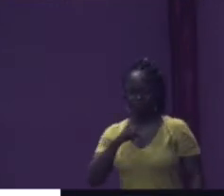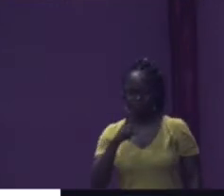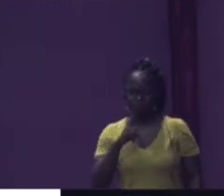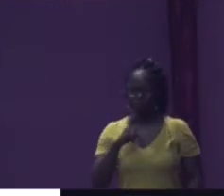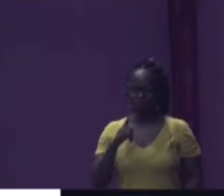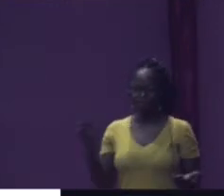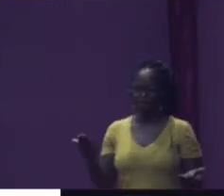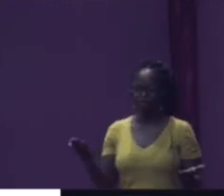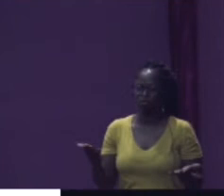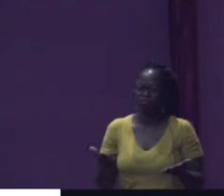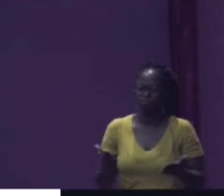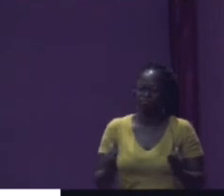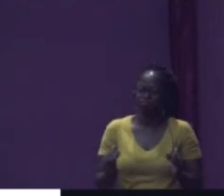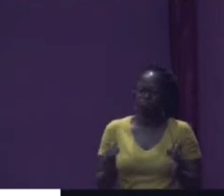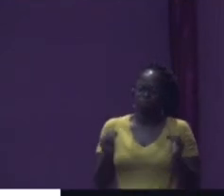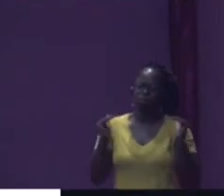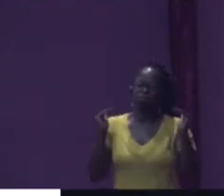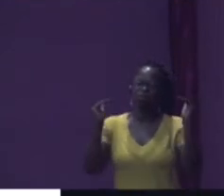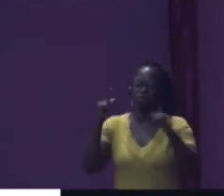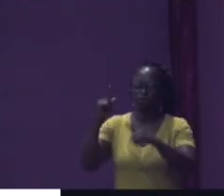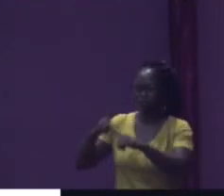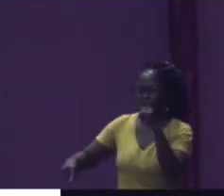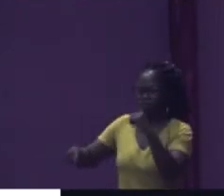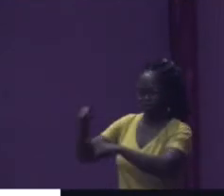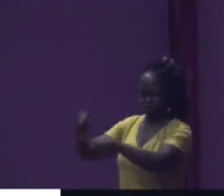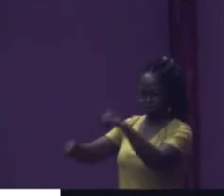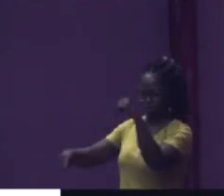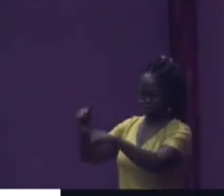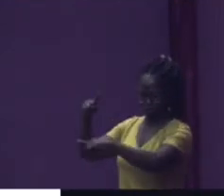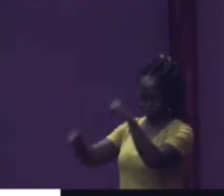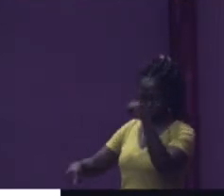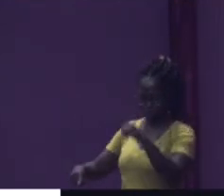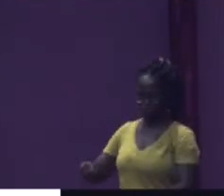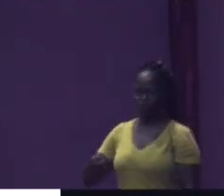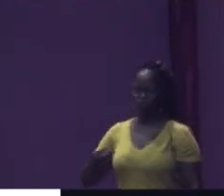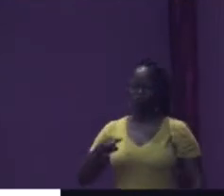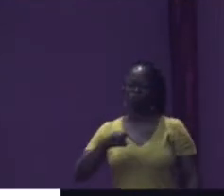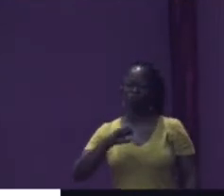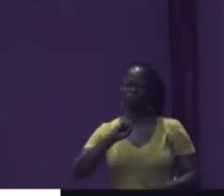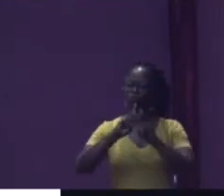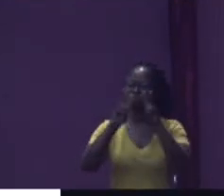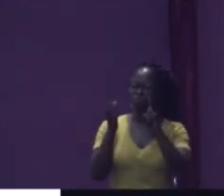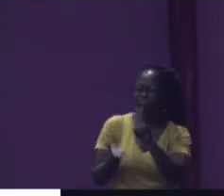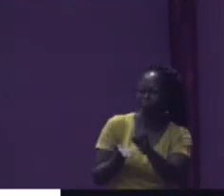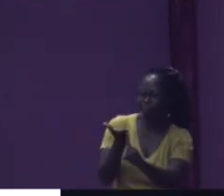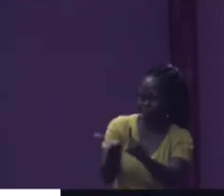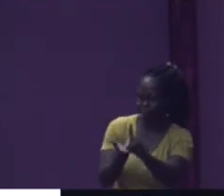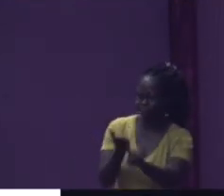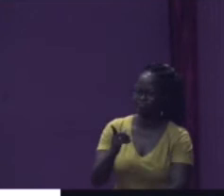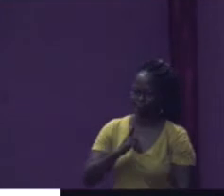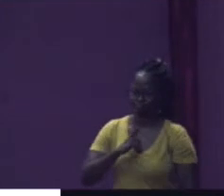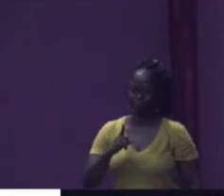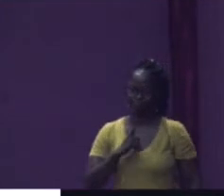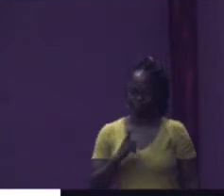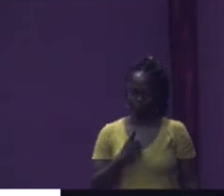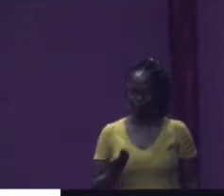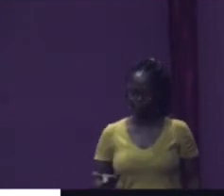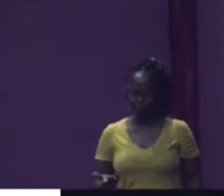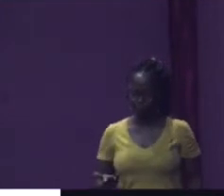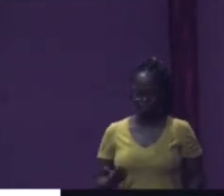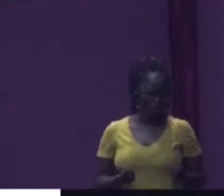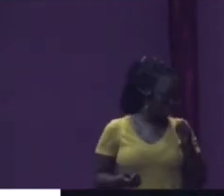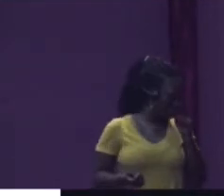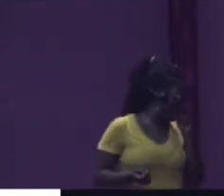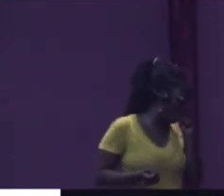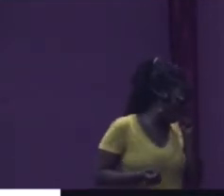restrictions that the midwife has to follow. She is not supposed to attend a new mother. She's